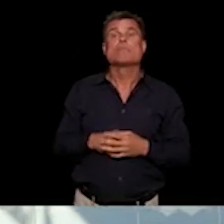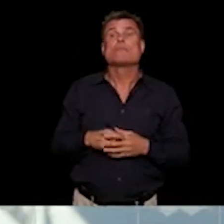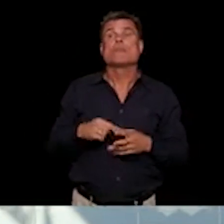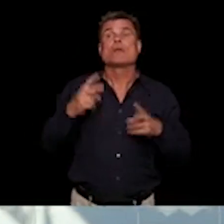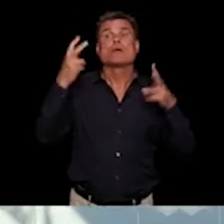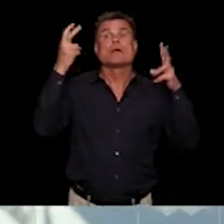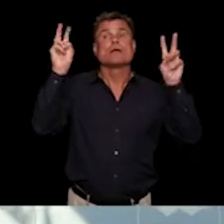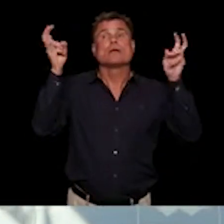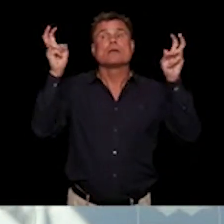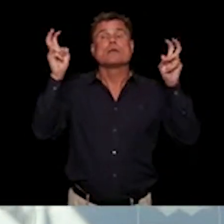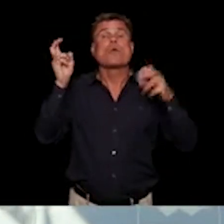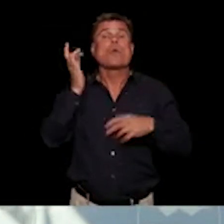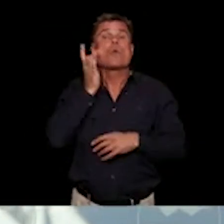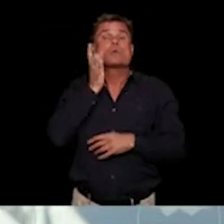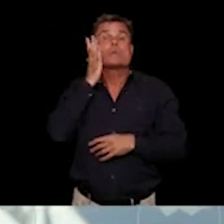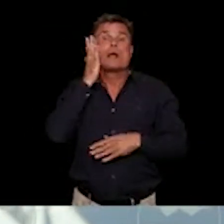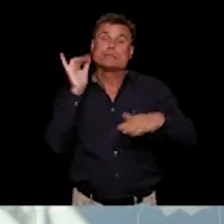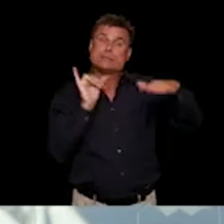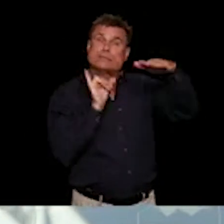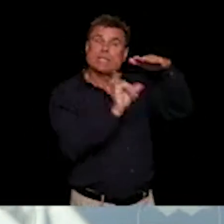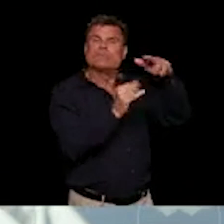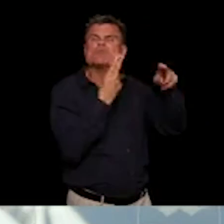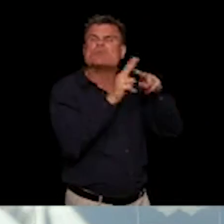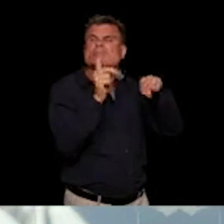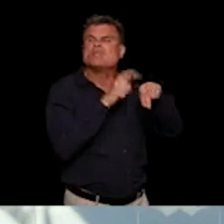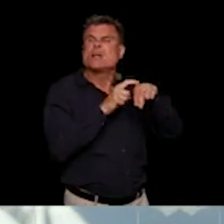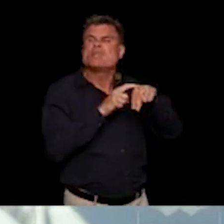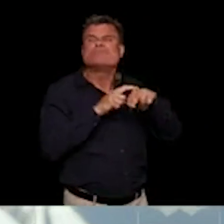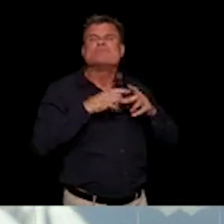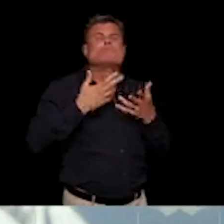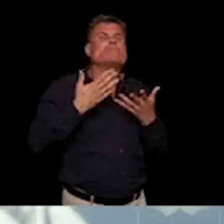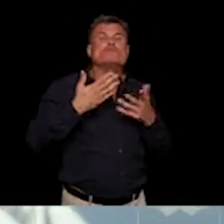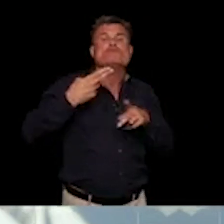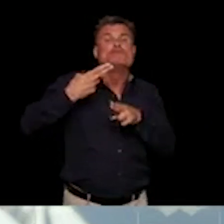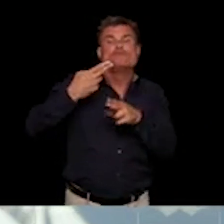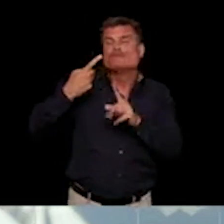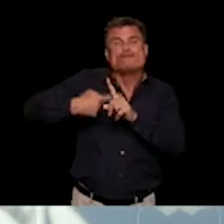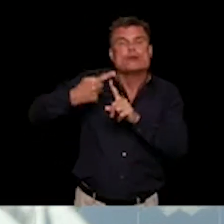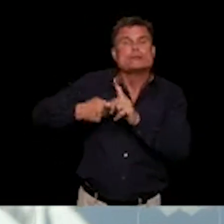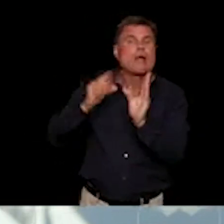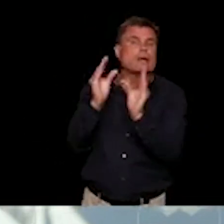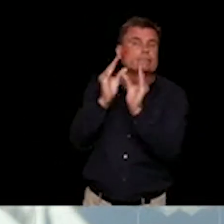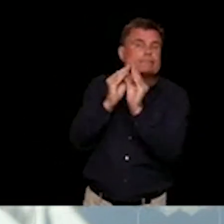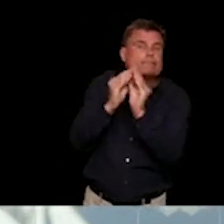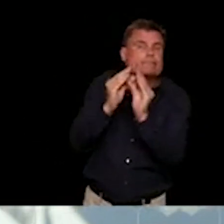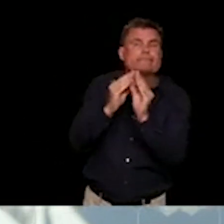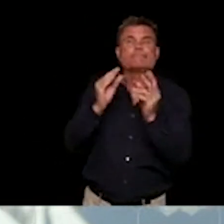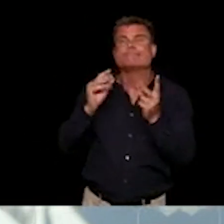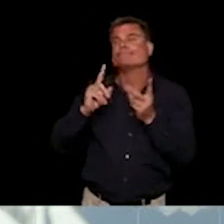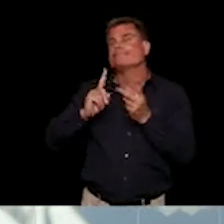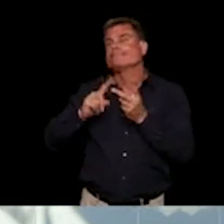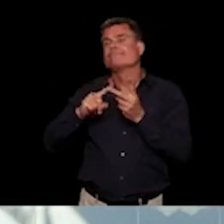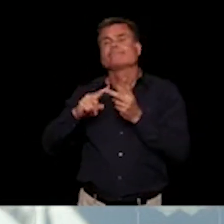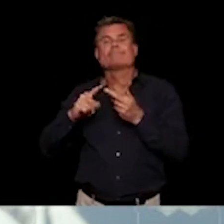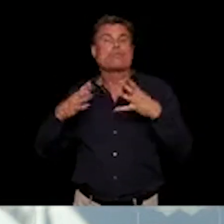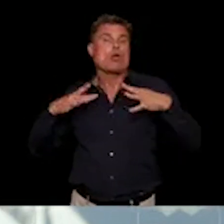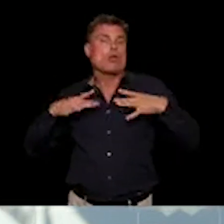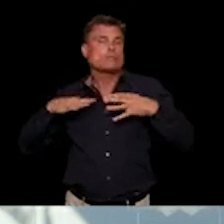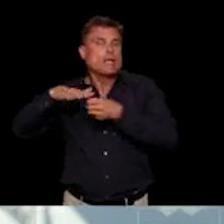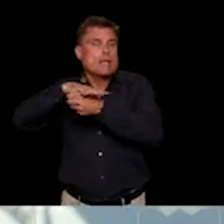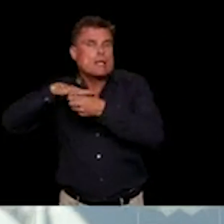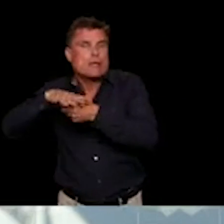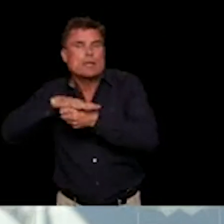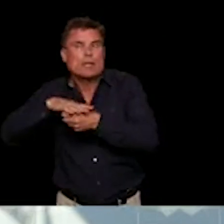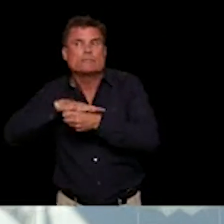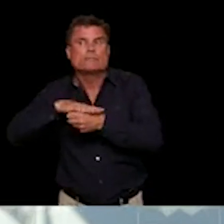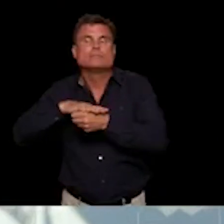23rd. And she and public health made a series of changes and limits to the number of people who can be invited in short-term rentals,